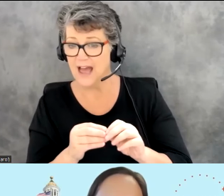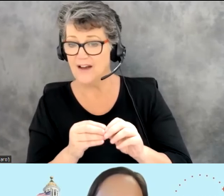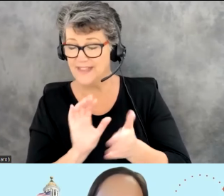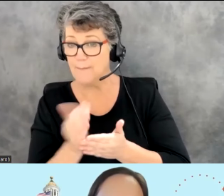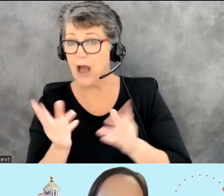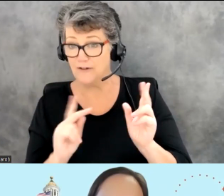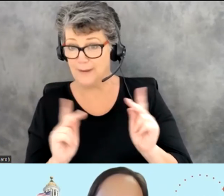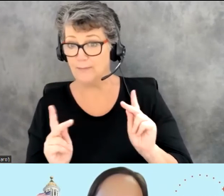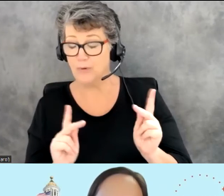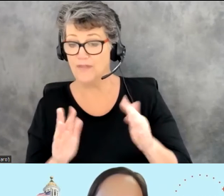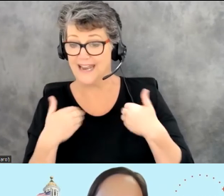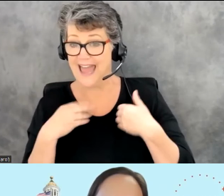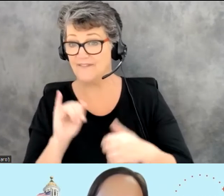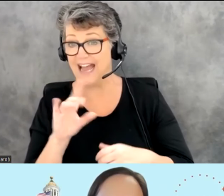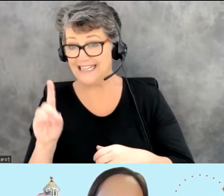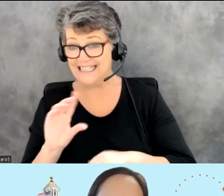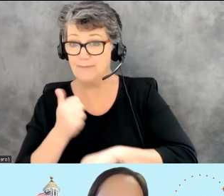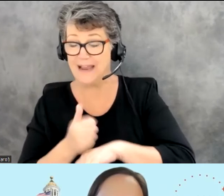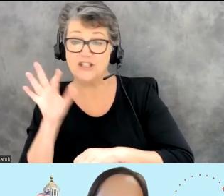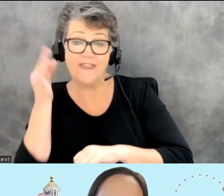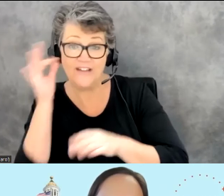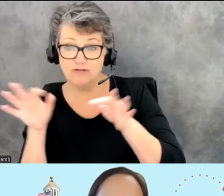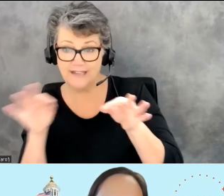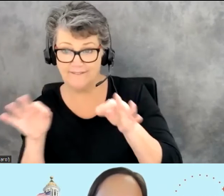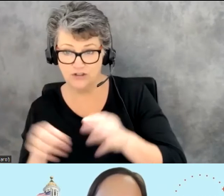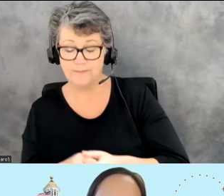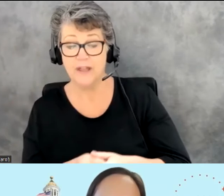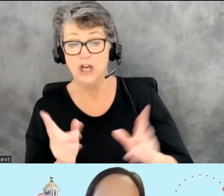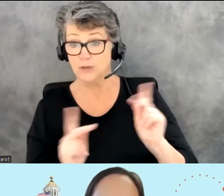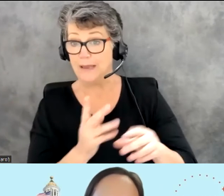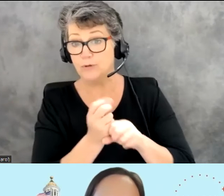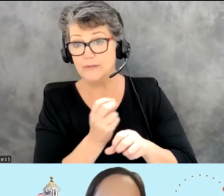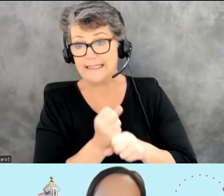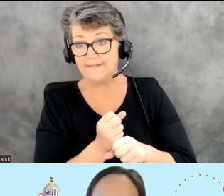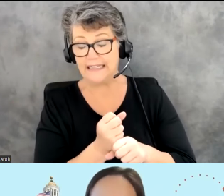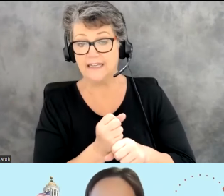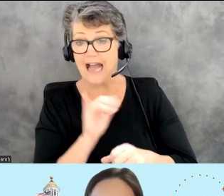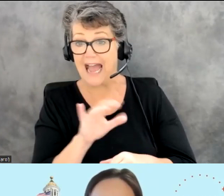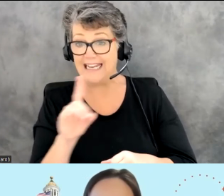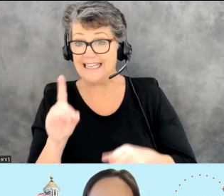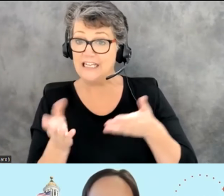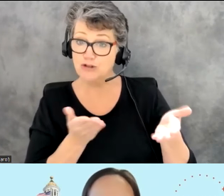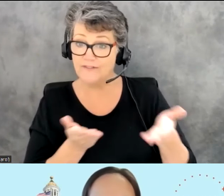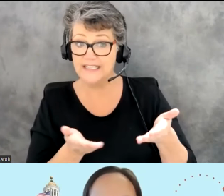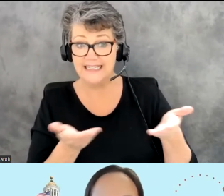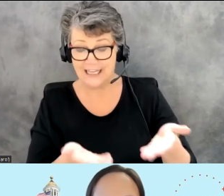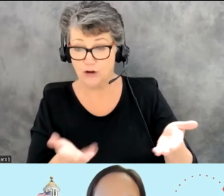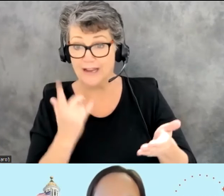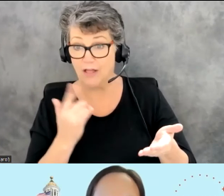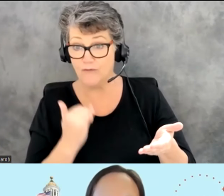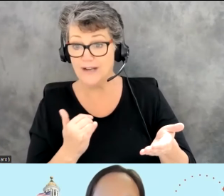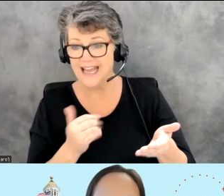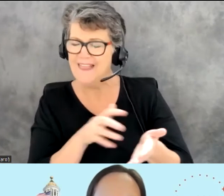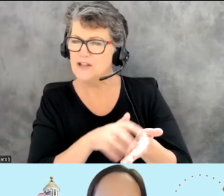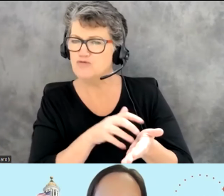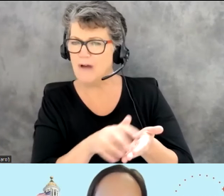people that have IDD based on the federal definition. So people receiving IDD services here in California, that's at